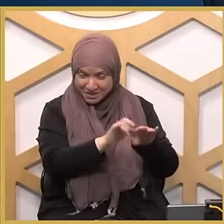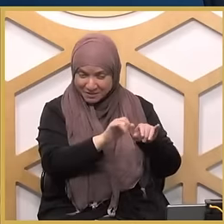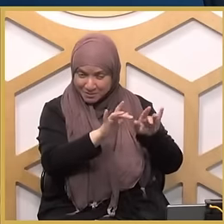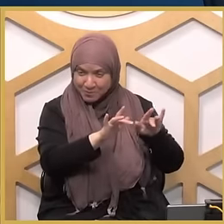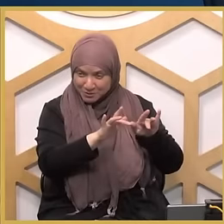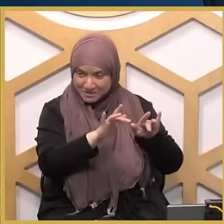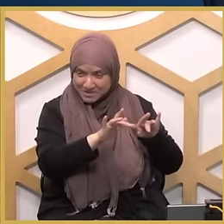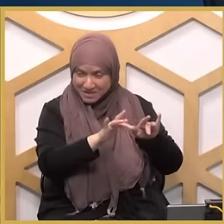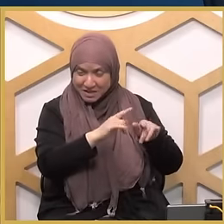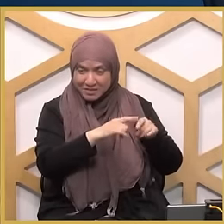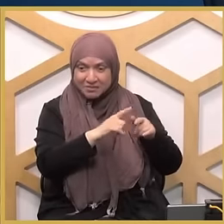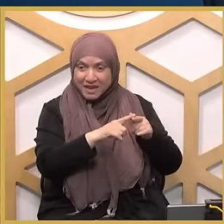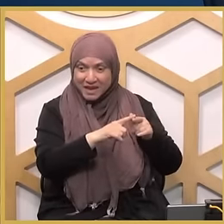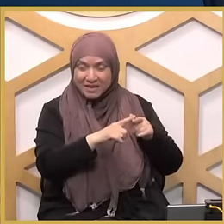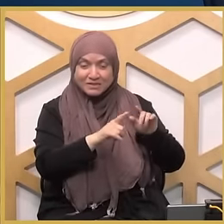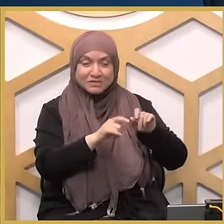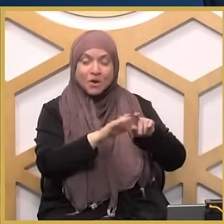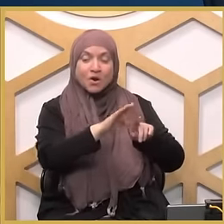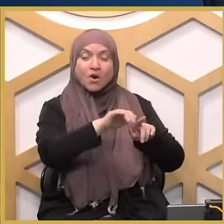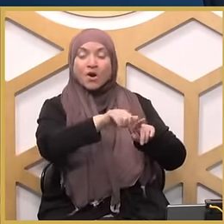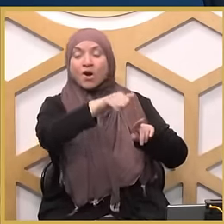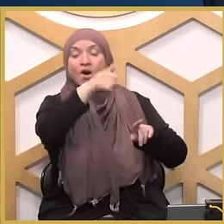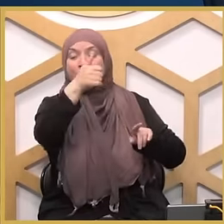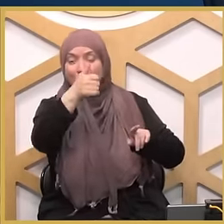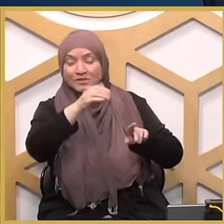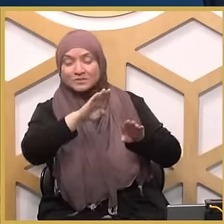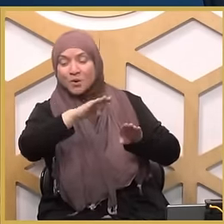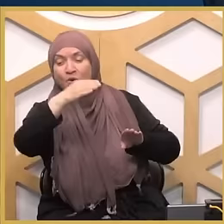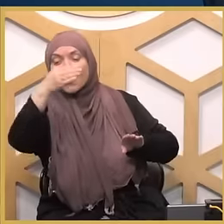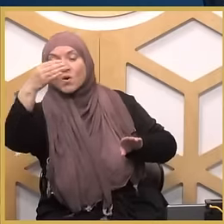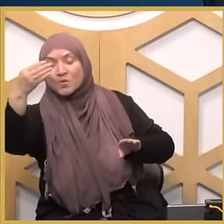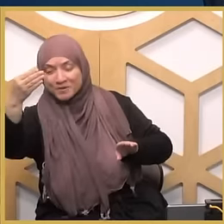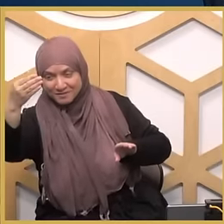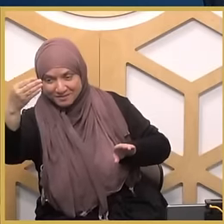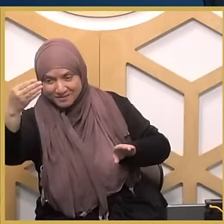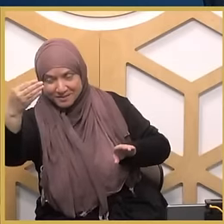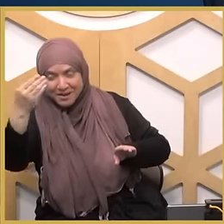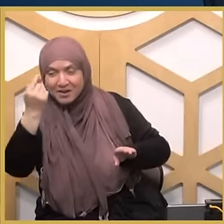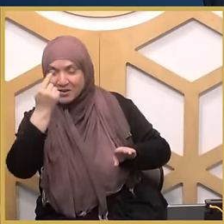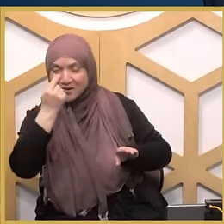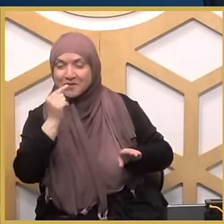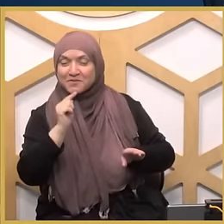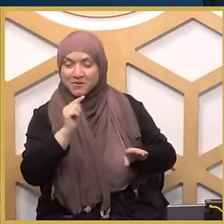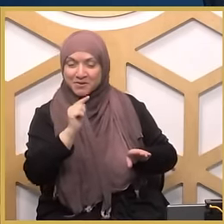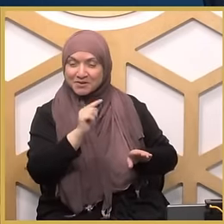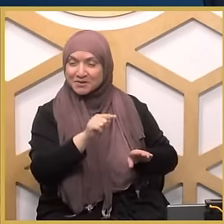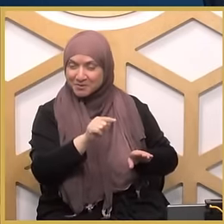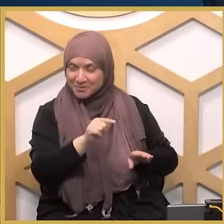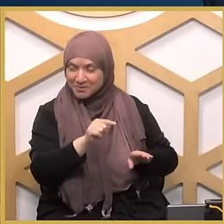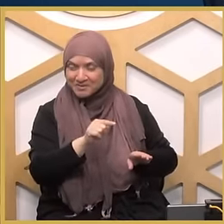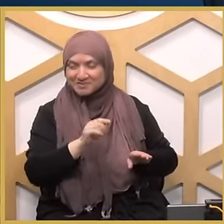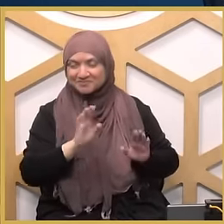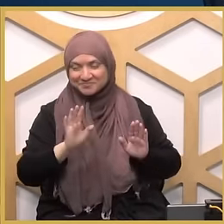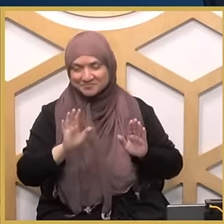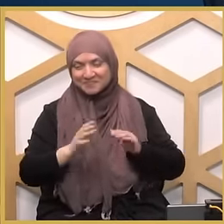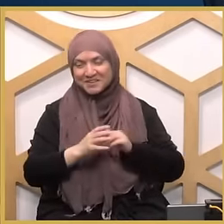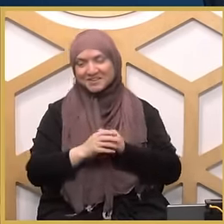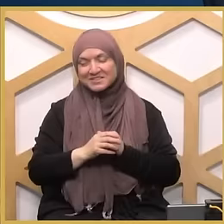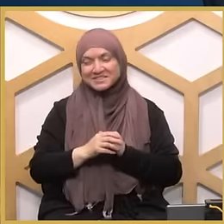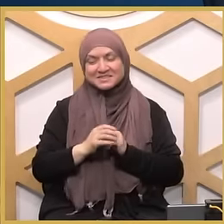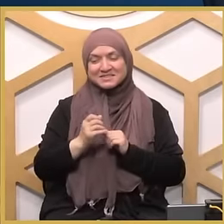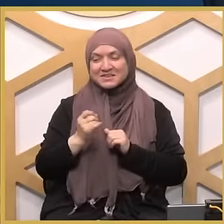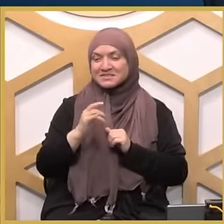you. As a matter of fact, one of our mistakes is when people keep knocking on the same door over and over again forever, because they want to go through this